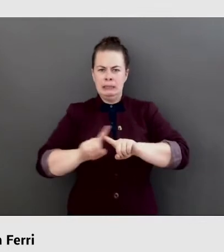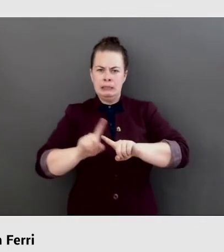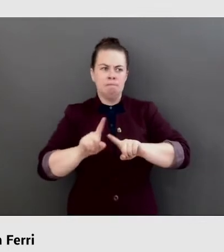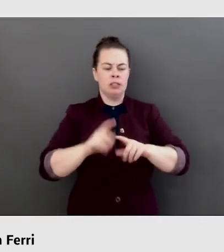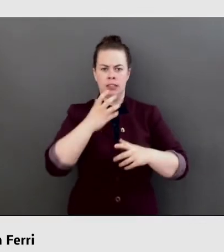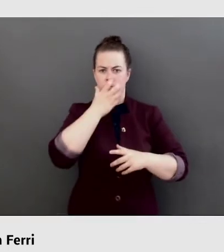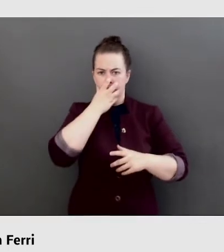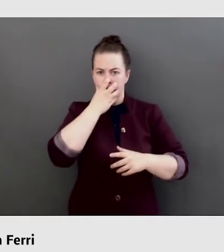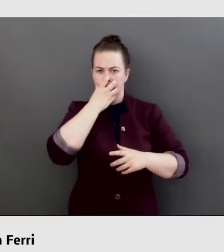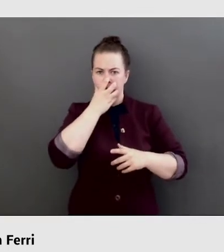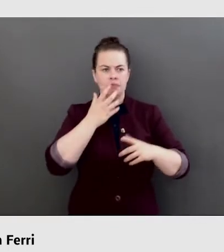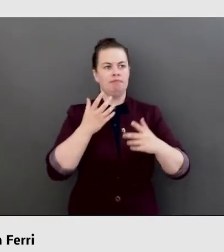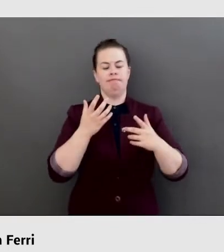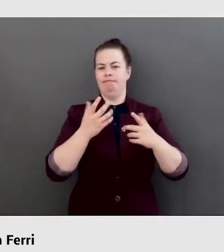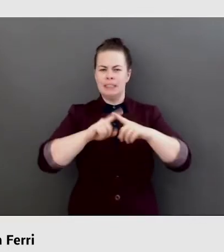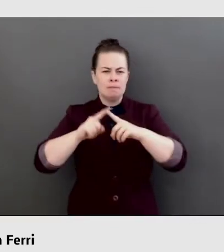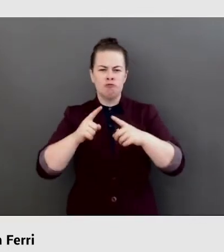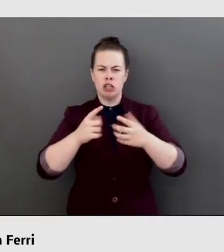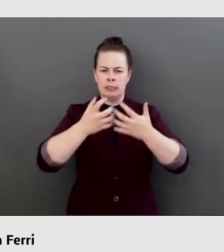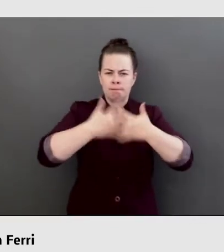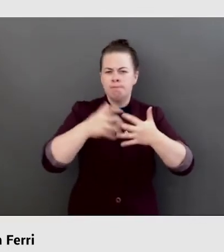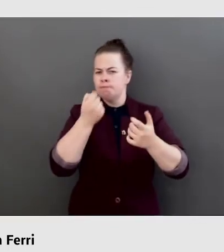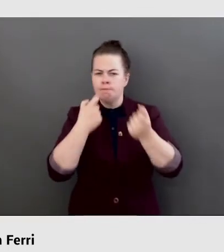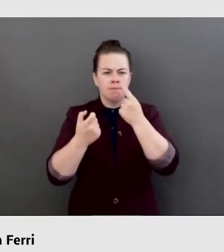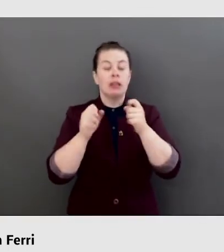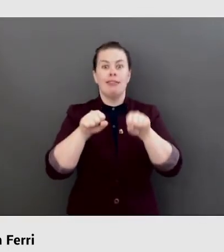necessary medical tools across the European Union.